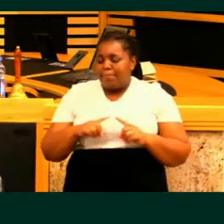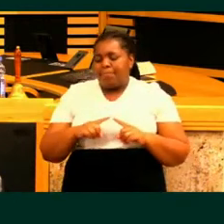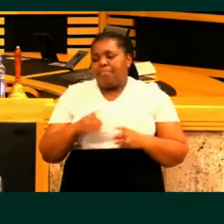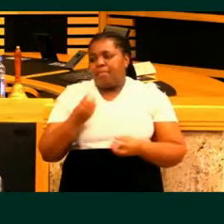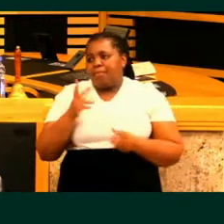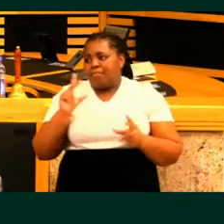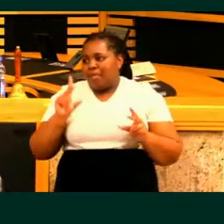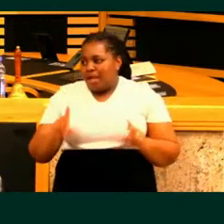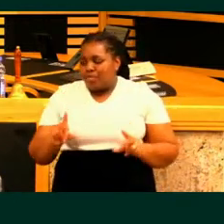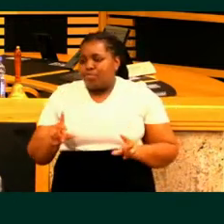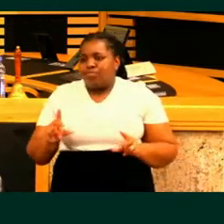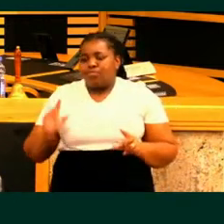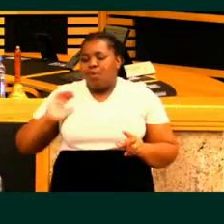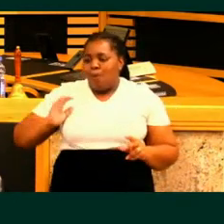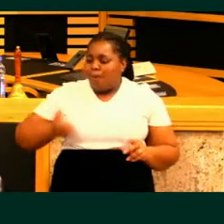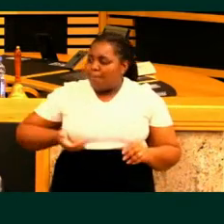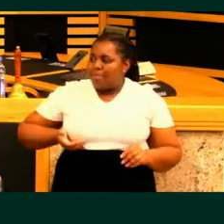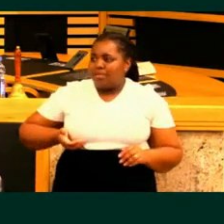for